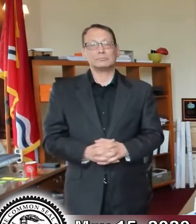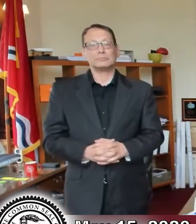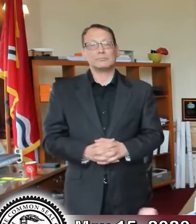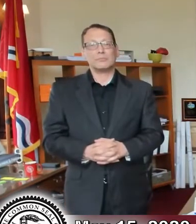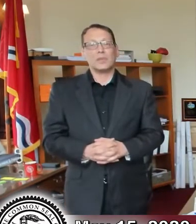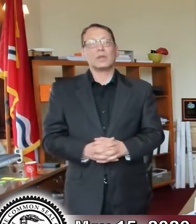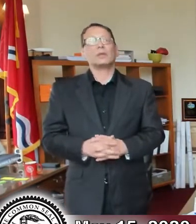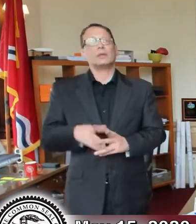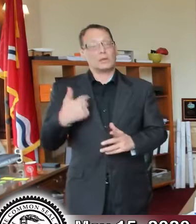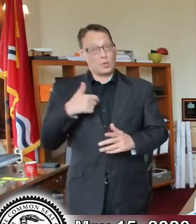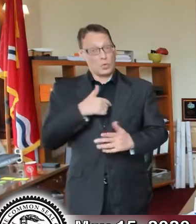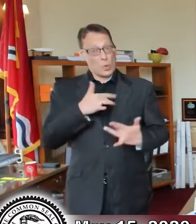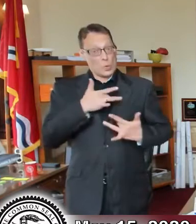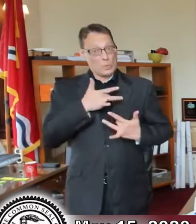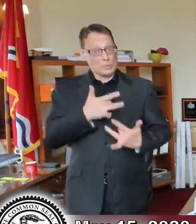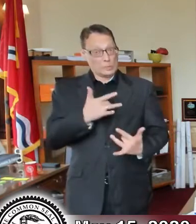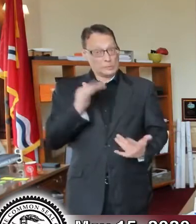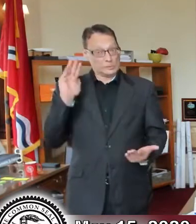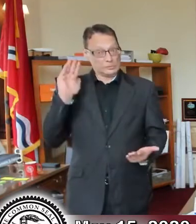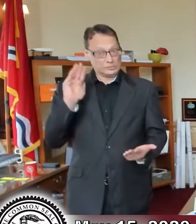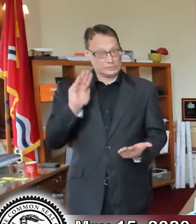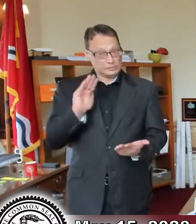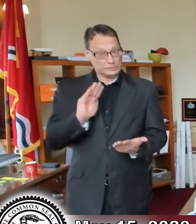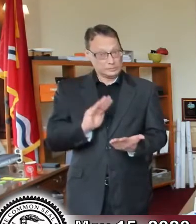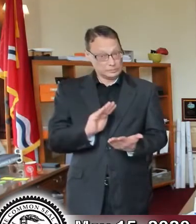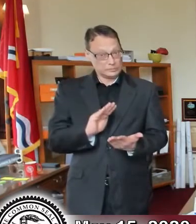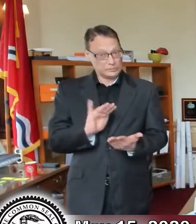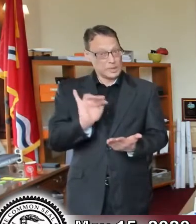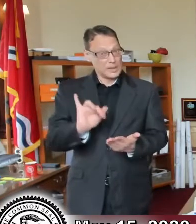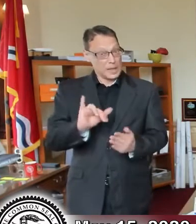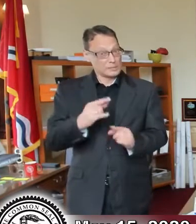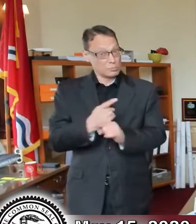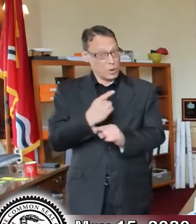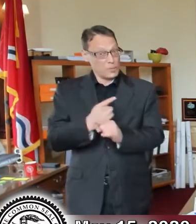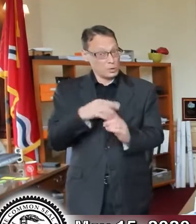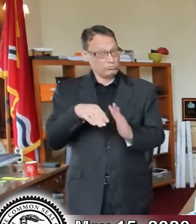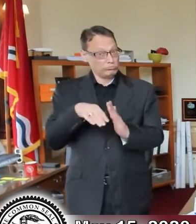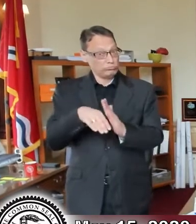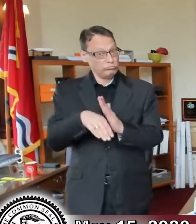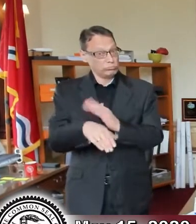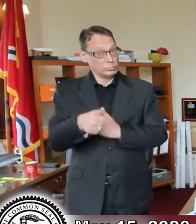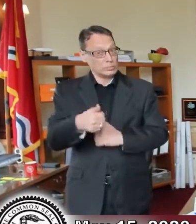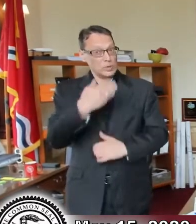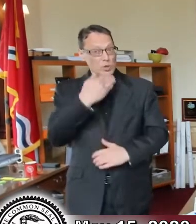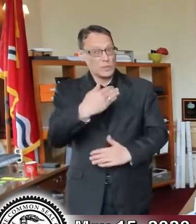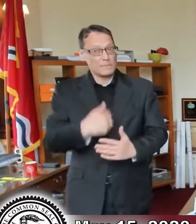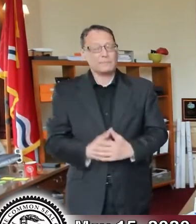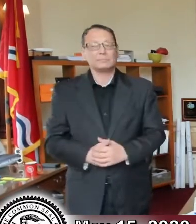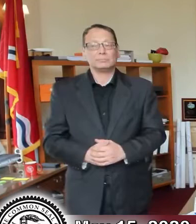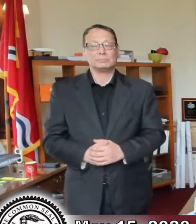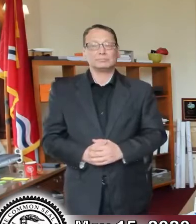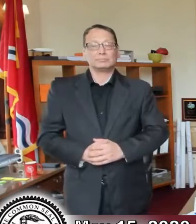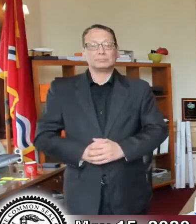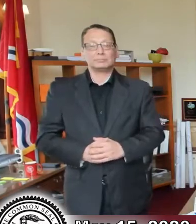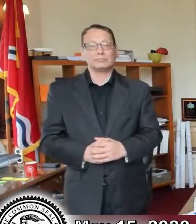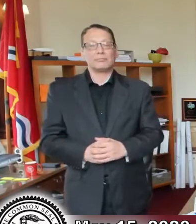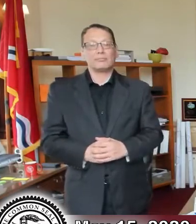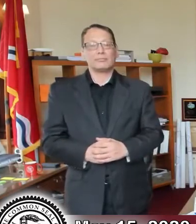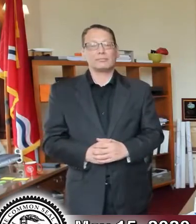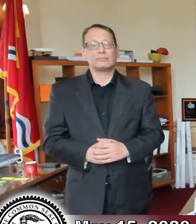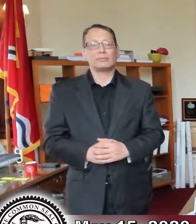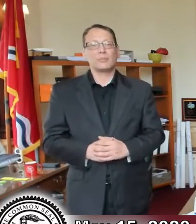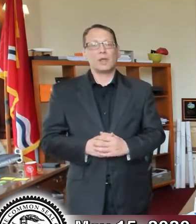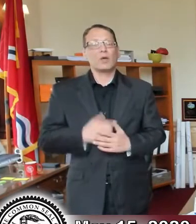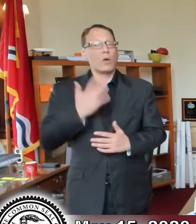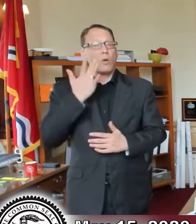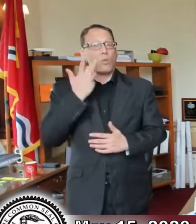are trending downward. That's in the right direction. We're very happy about that because